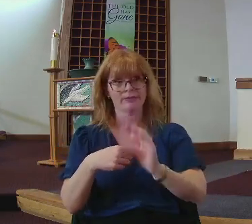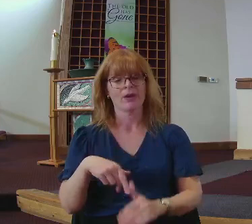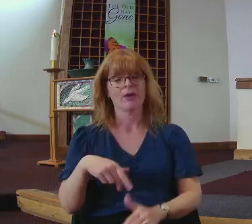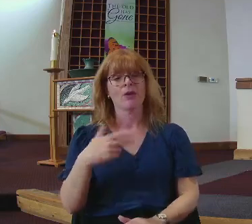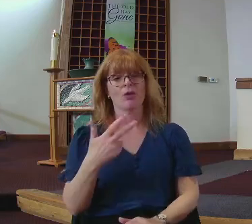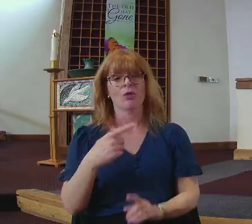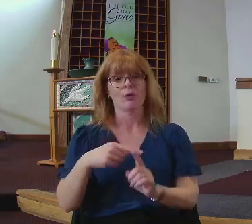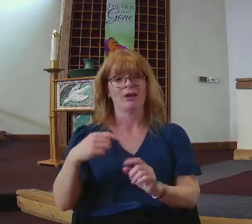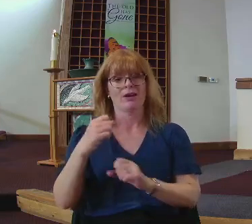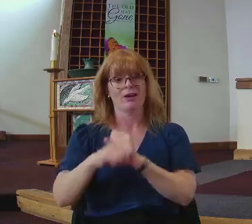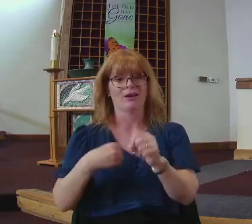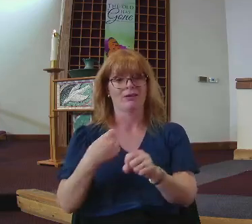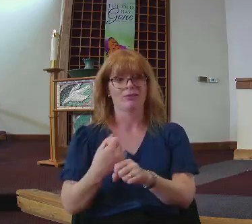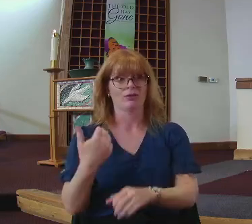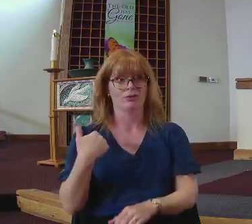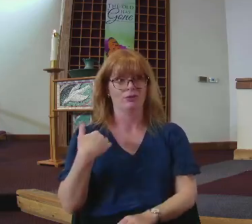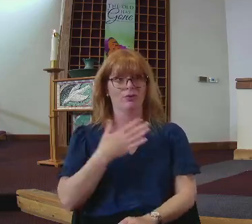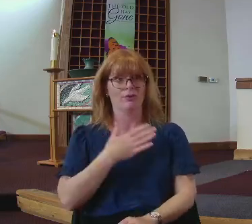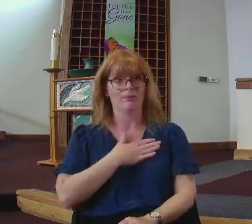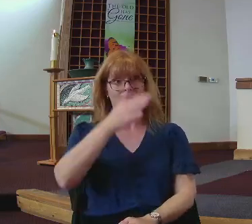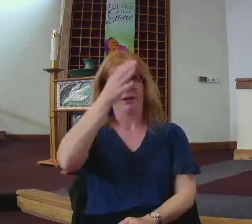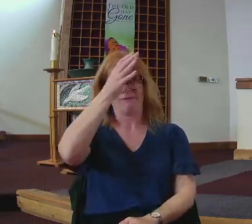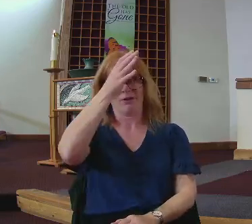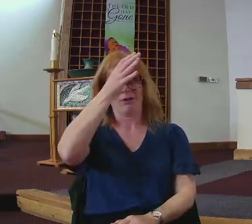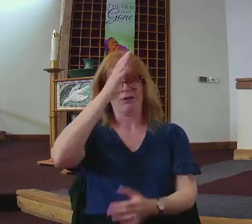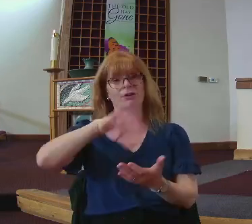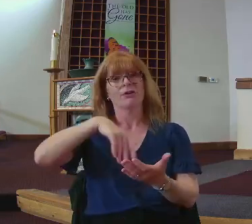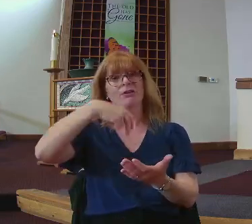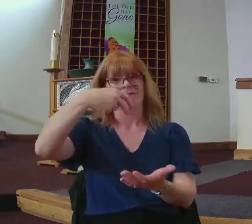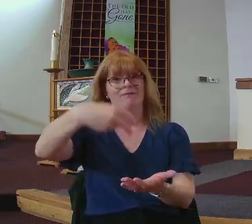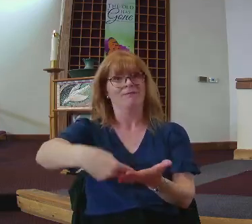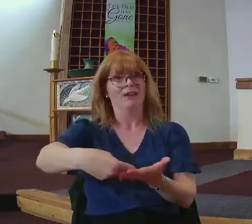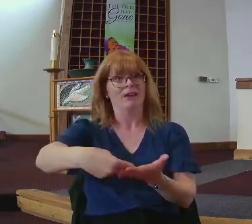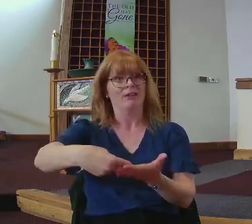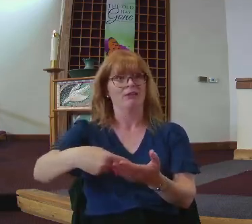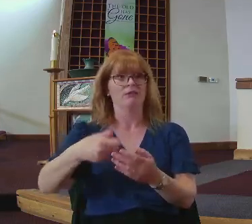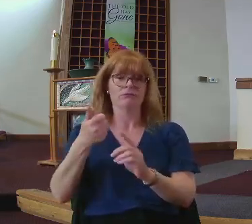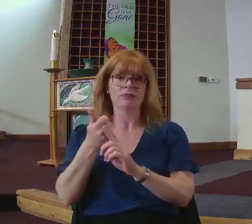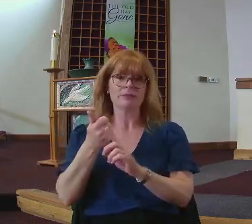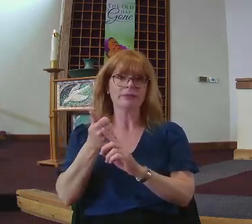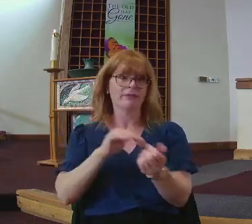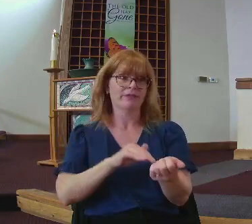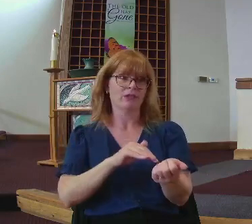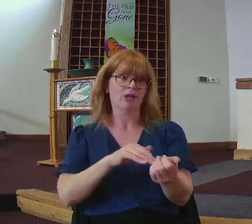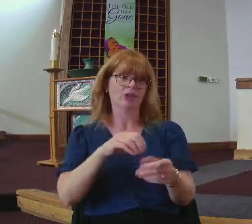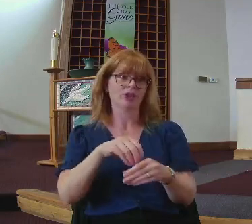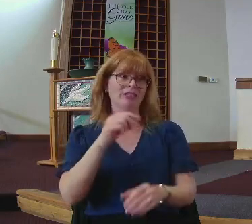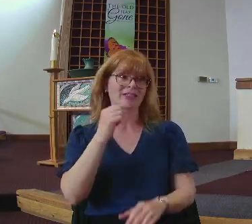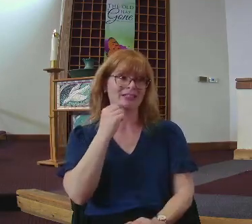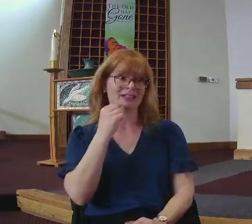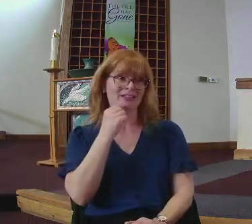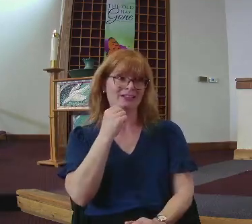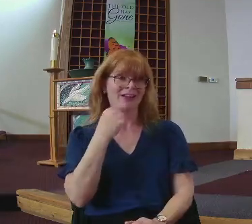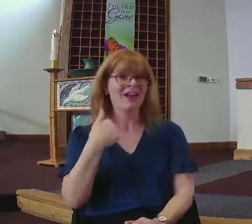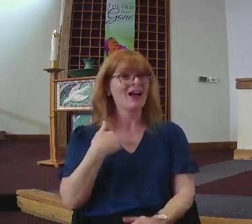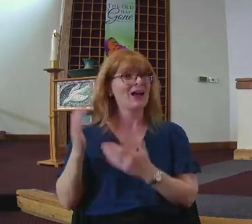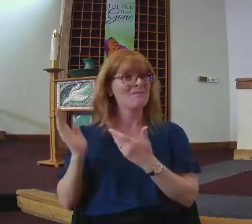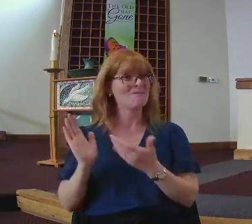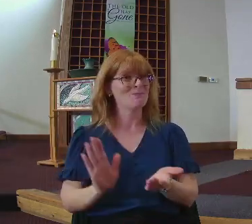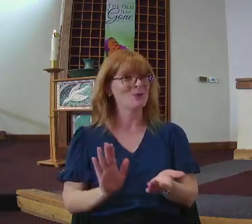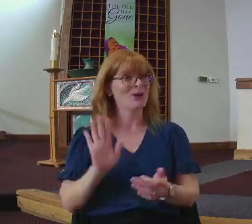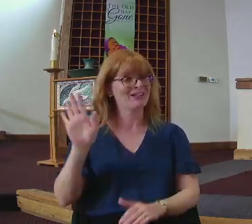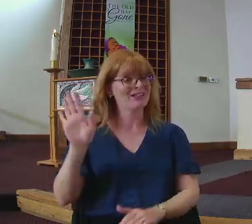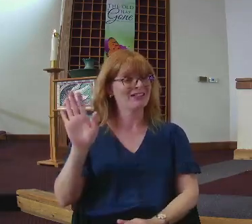3.5 years ago, my dad fell. Now, my dad was a doctor in San Antonio. In fact, I brought in his